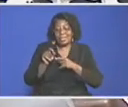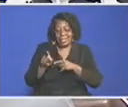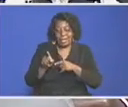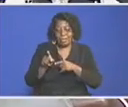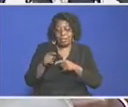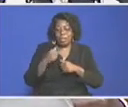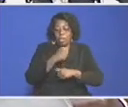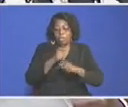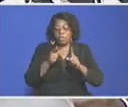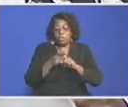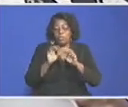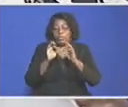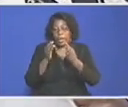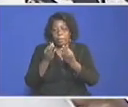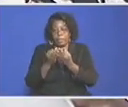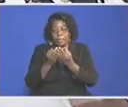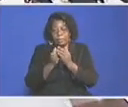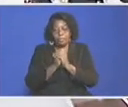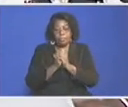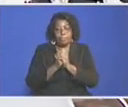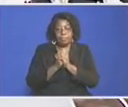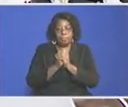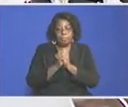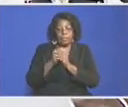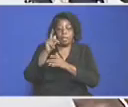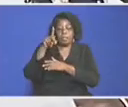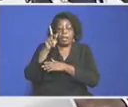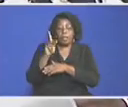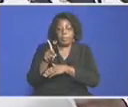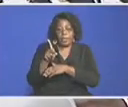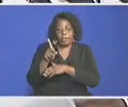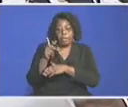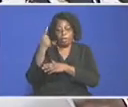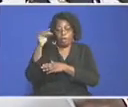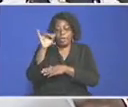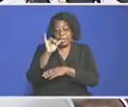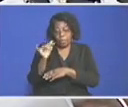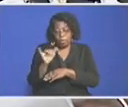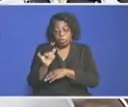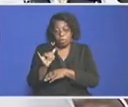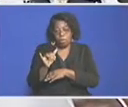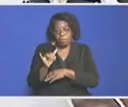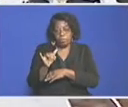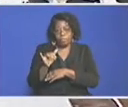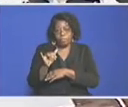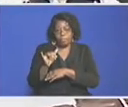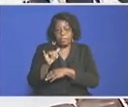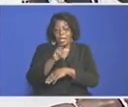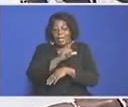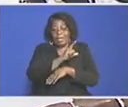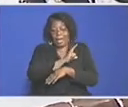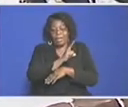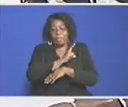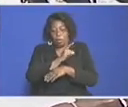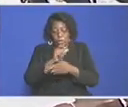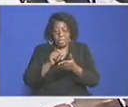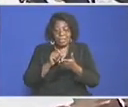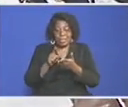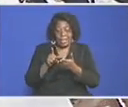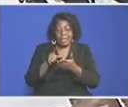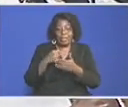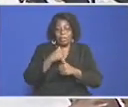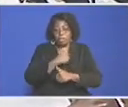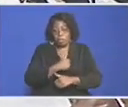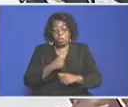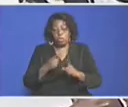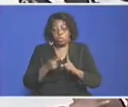the family. Well, the Progressive Liberal Party's candidate for Yamacraw, Zane Lightbourne, also issuing condolences to the family of last